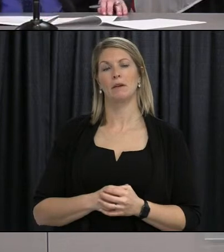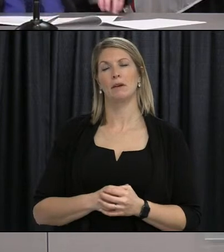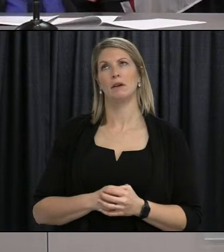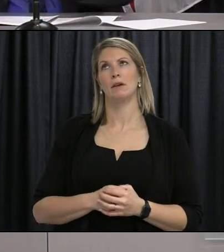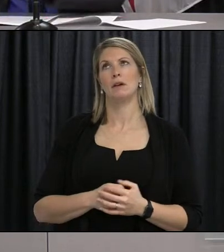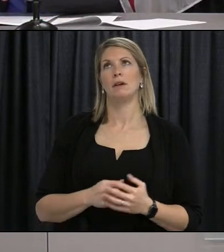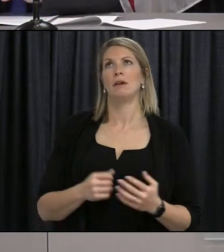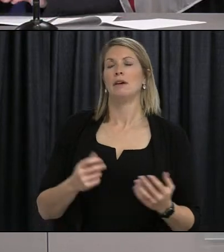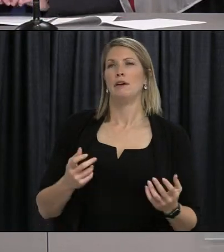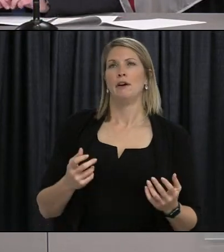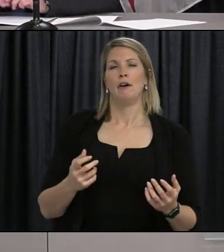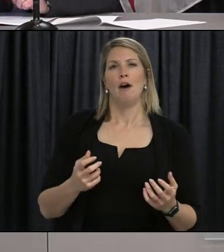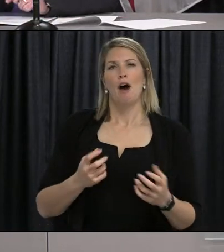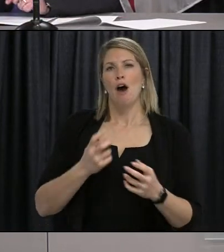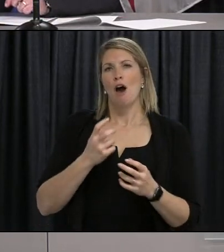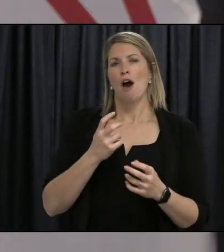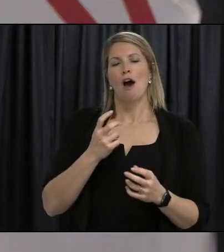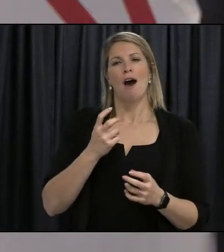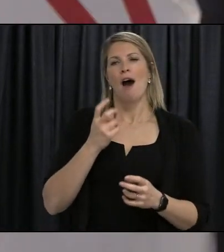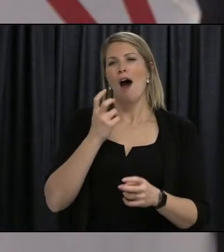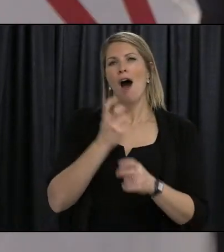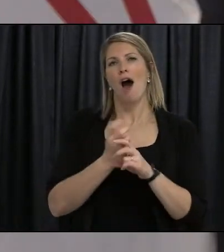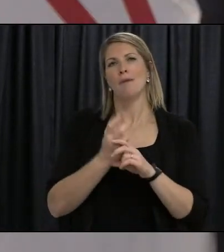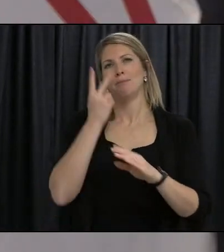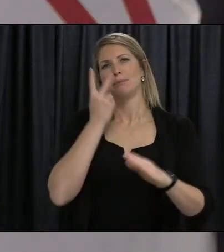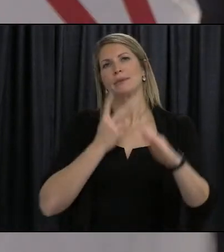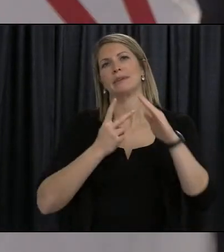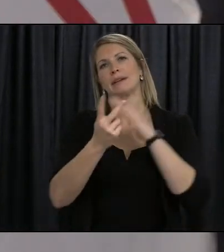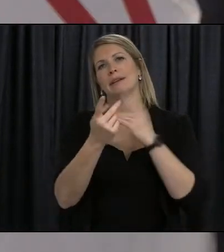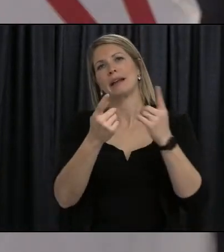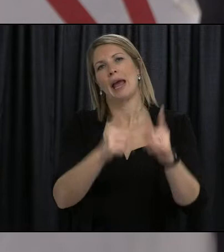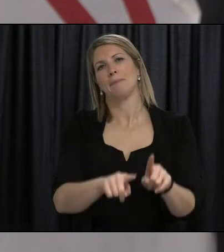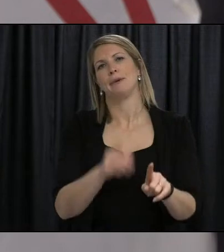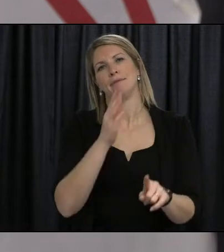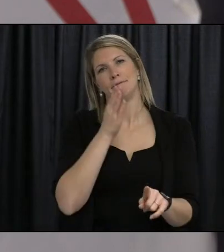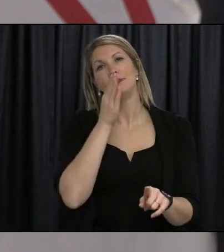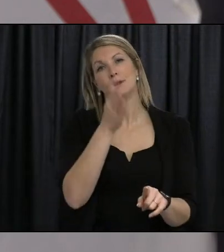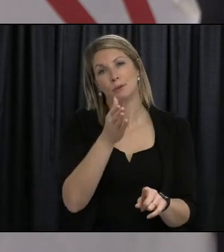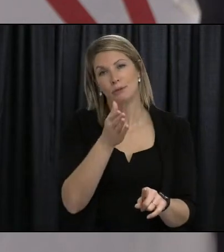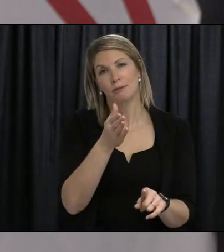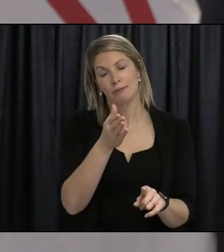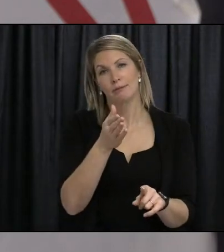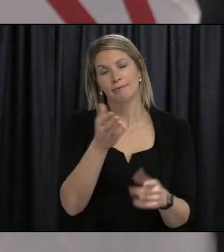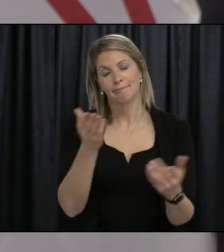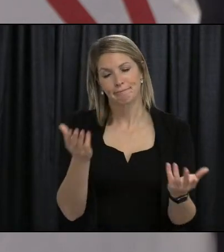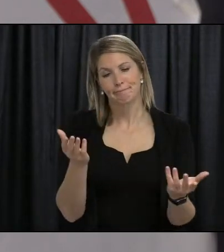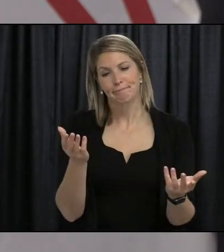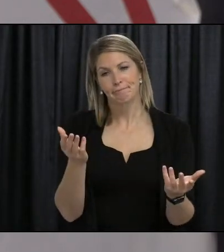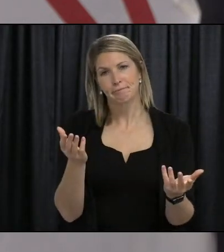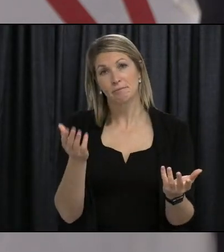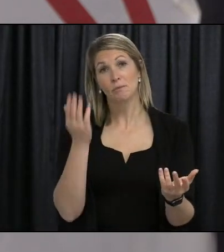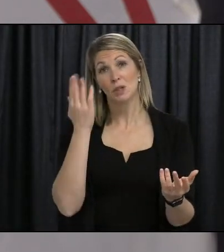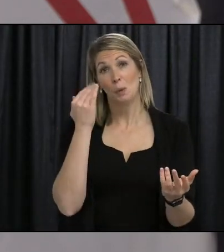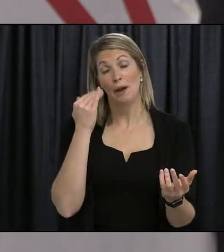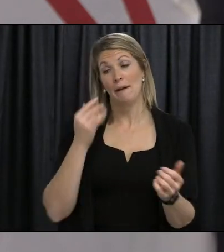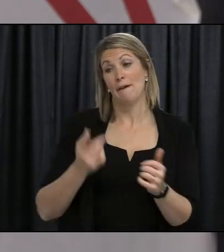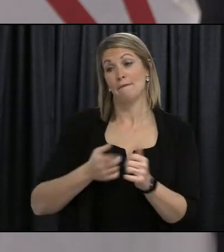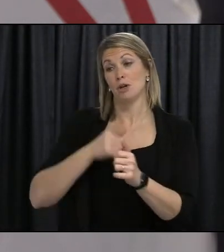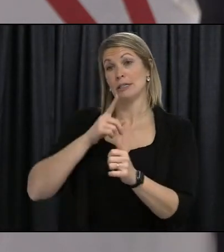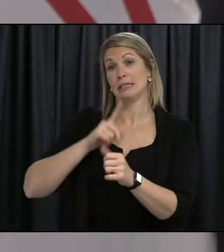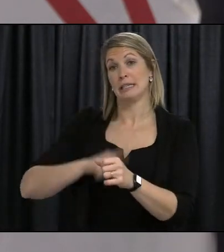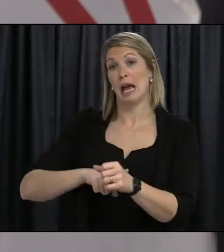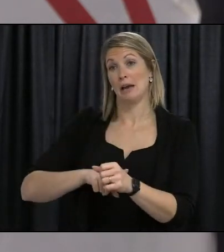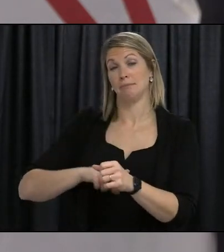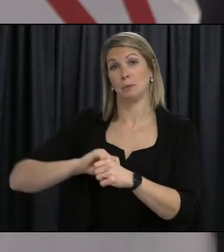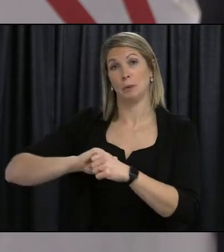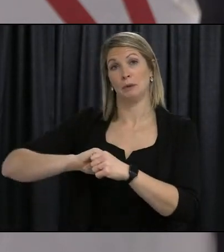hypothetical situation. I know when we experienced the first wave of COVID, government